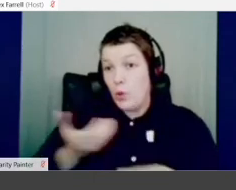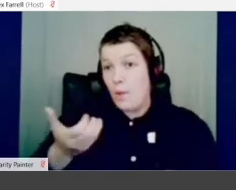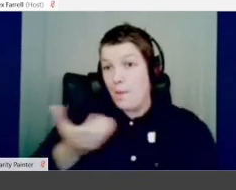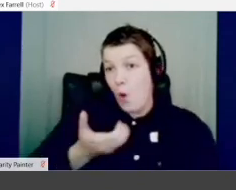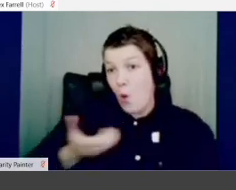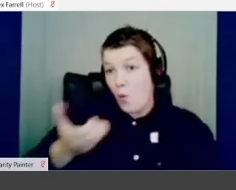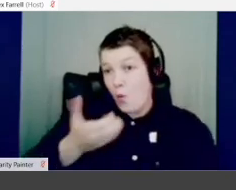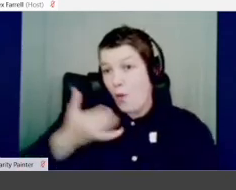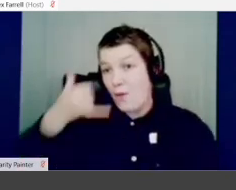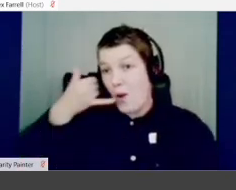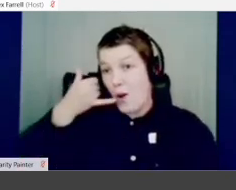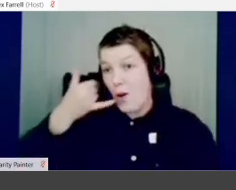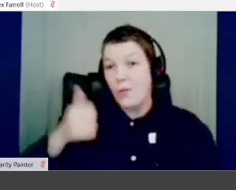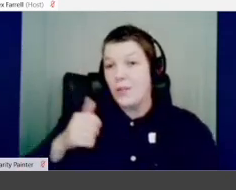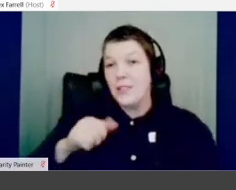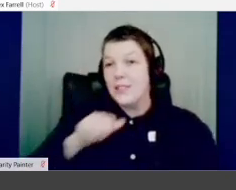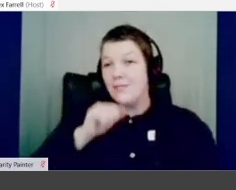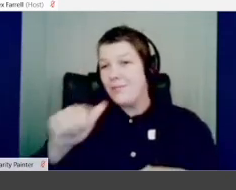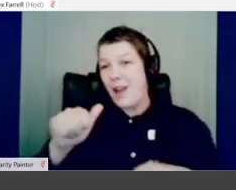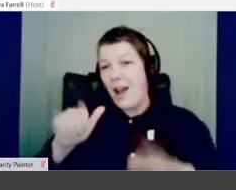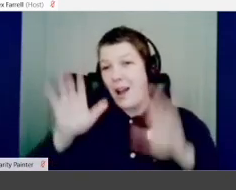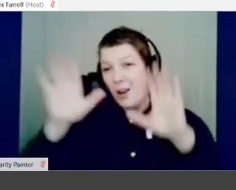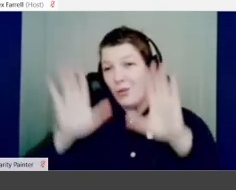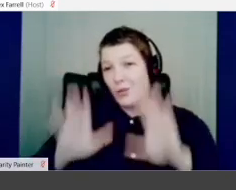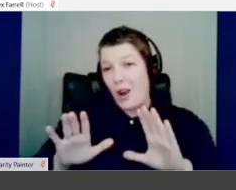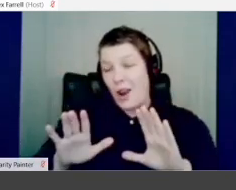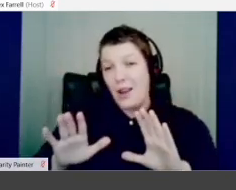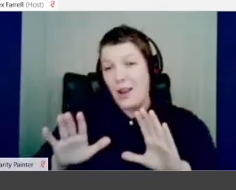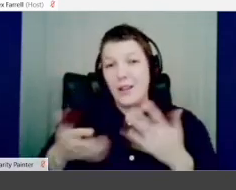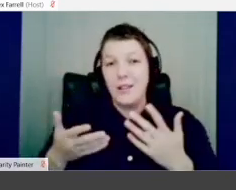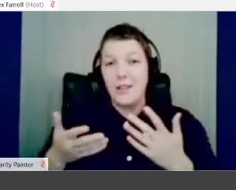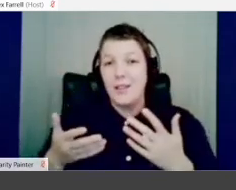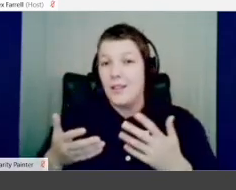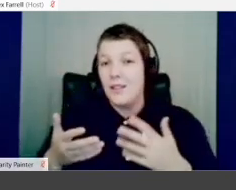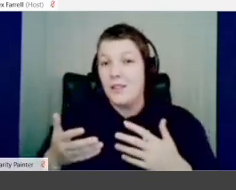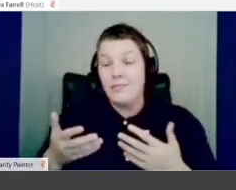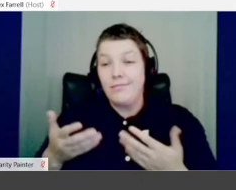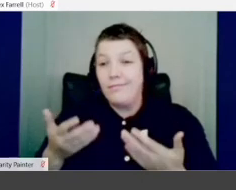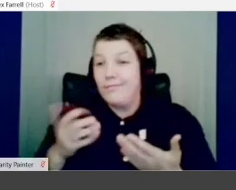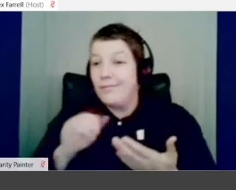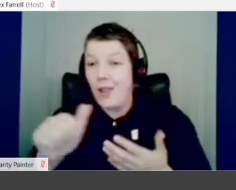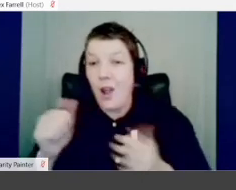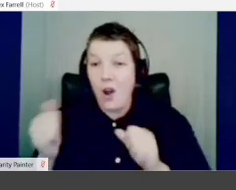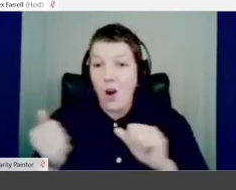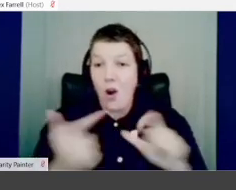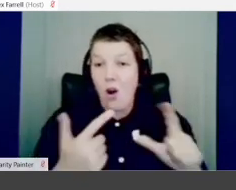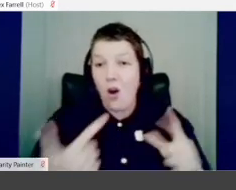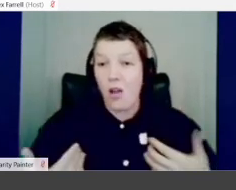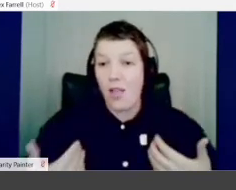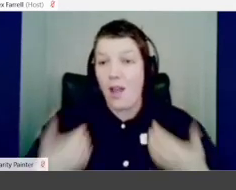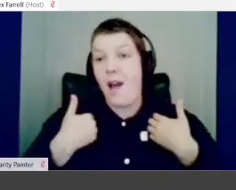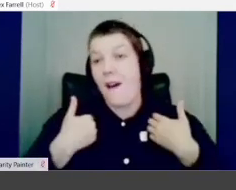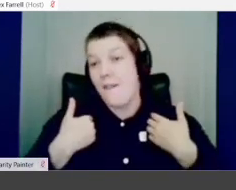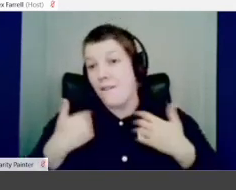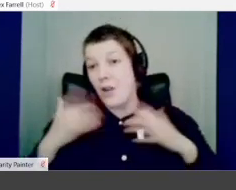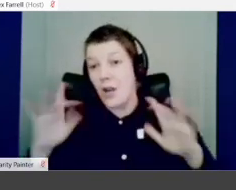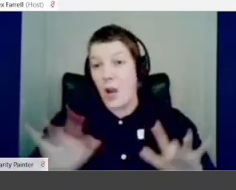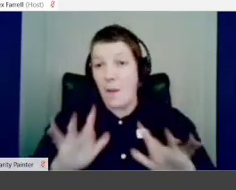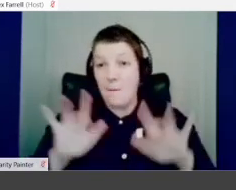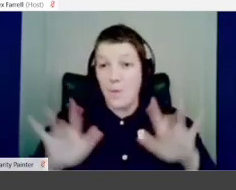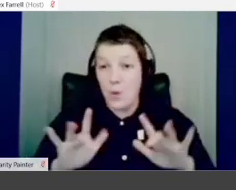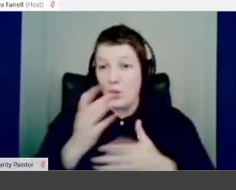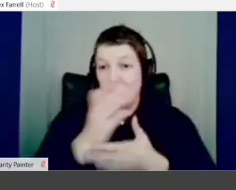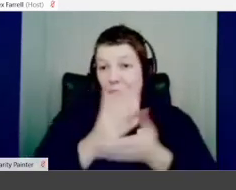And not everybody has a computer. Mobile phones are a way that people are connected. And we need to